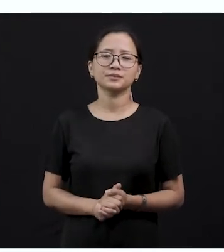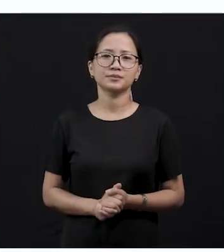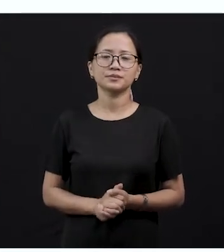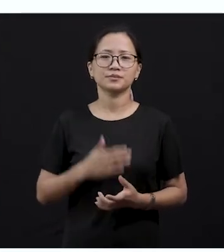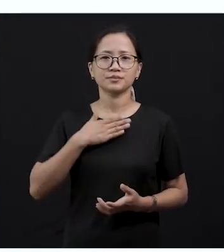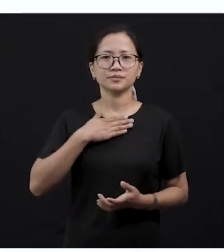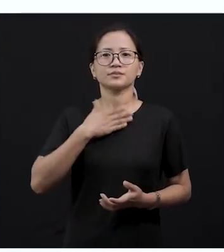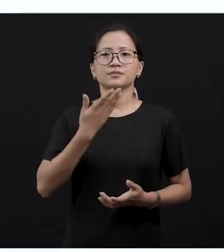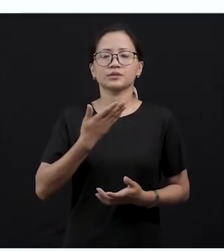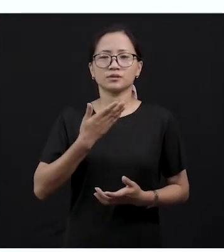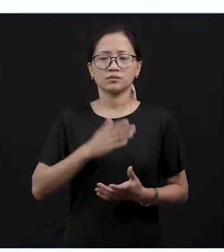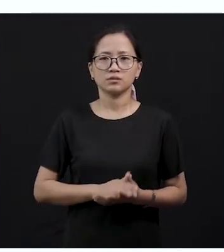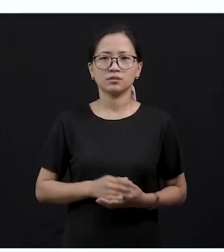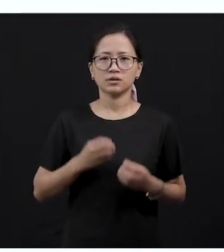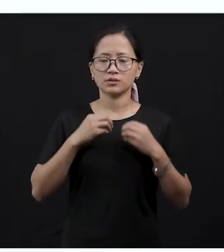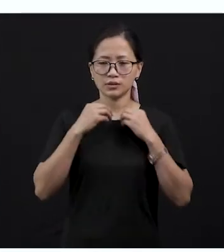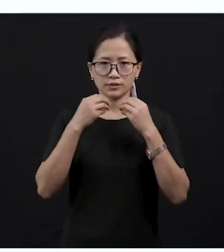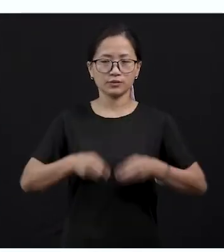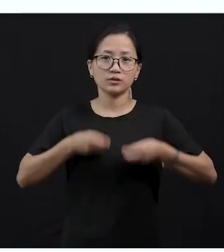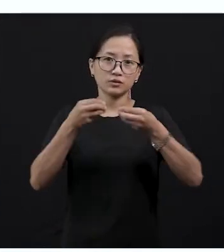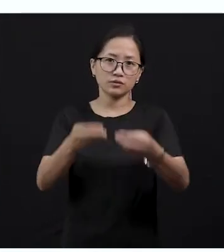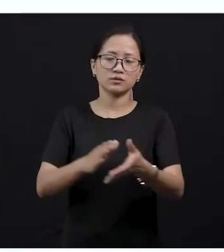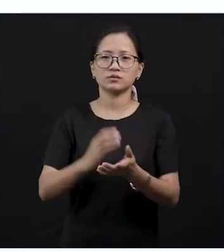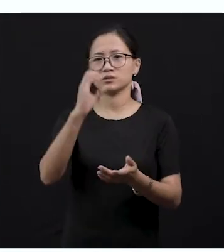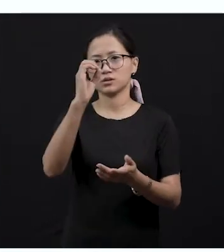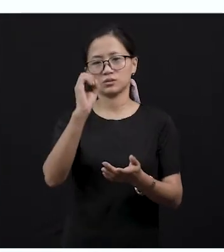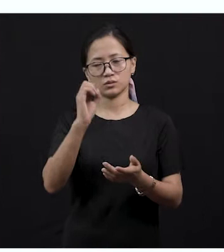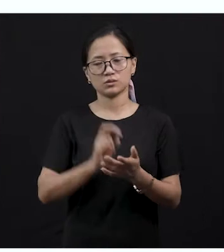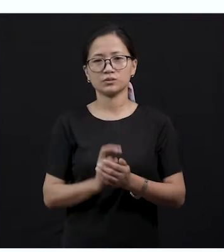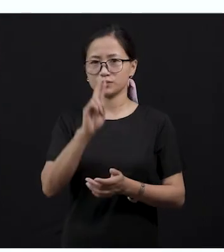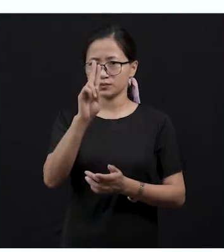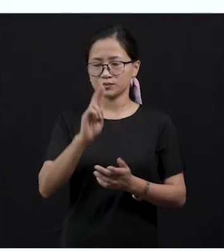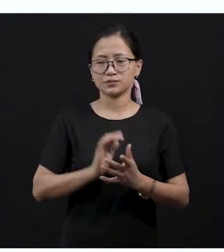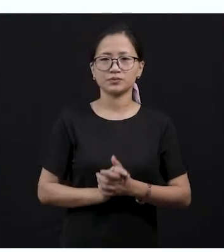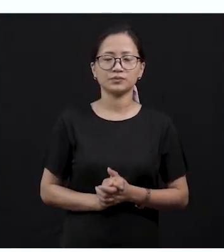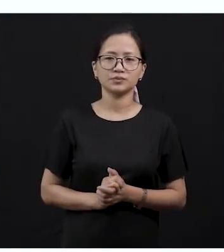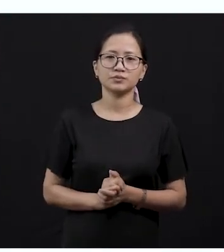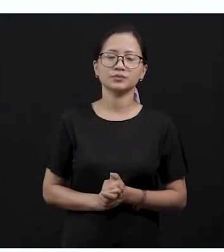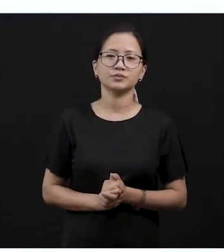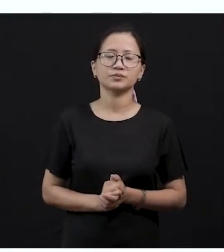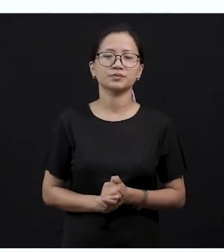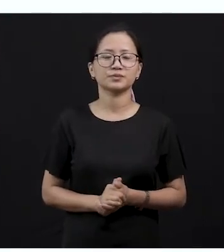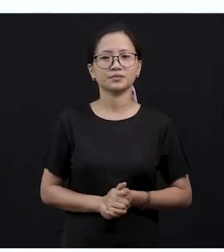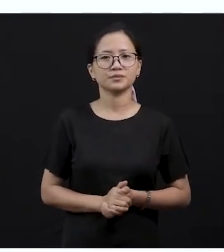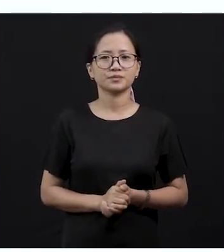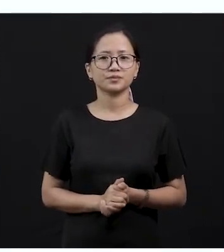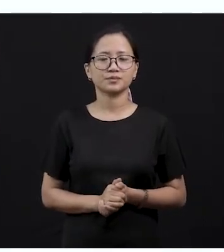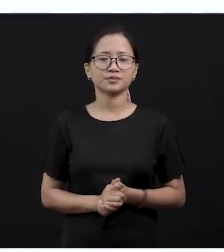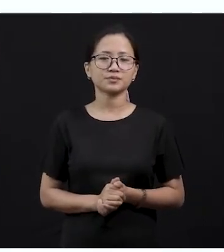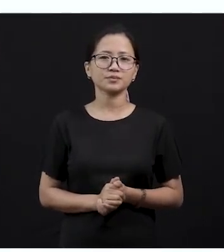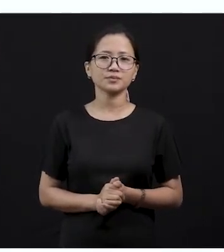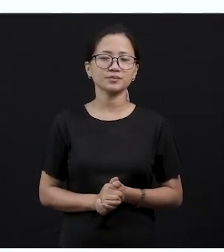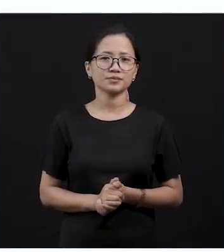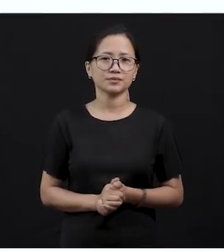We breathe in oxygen and we give out carbon dioxide. So that is respiration. Okay? In